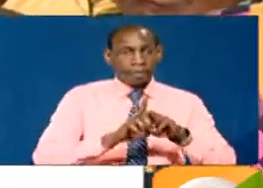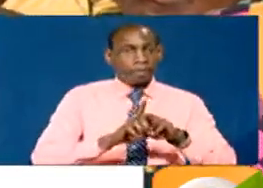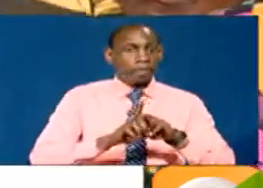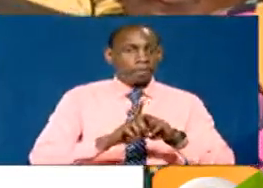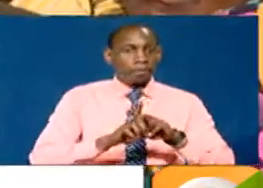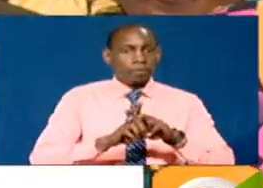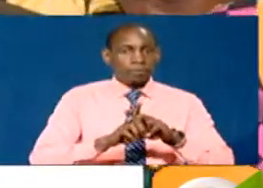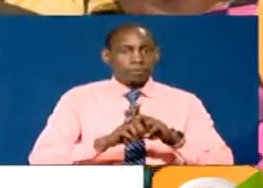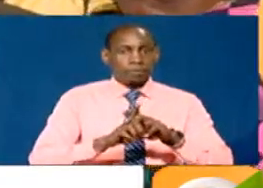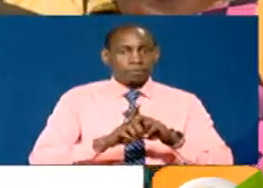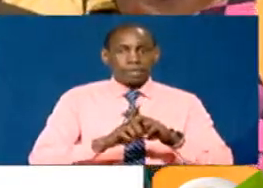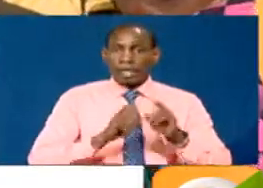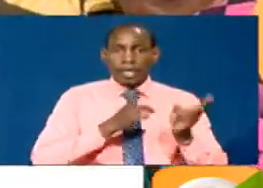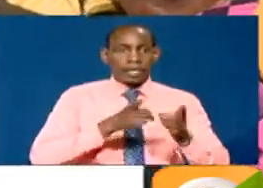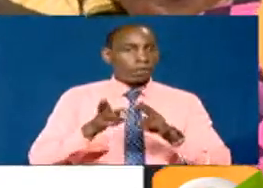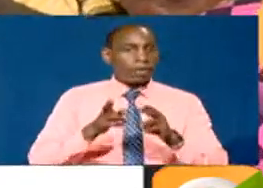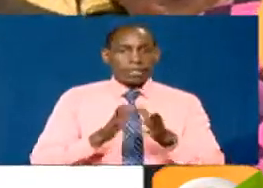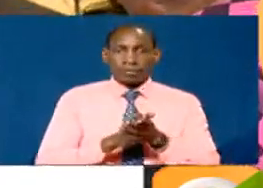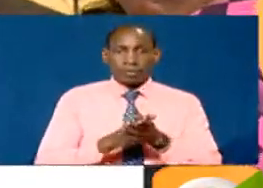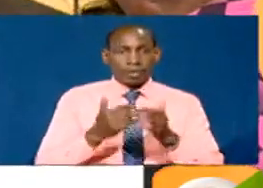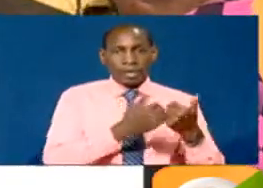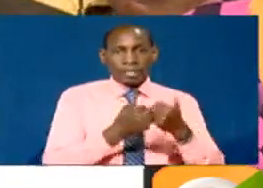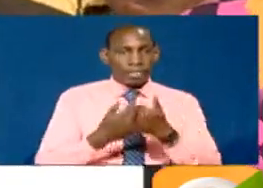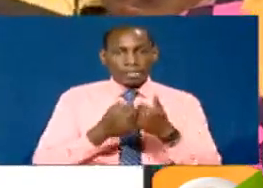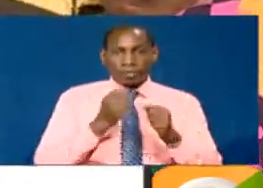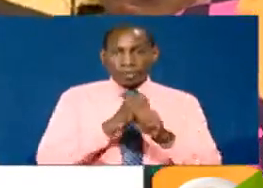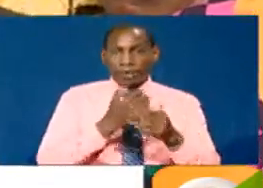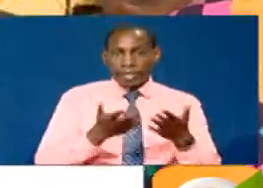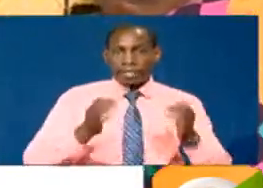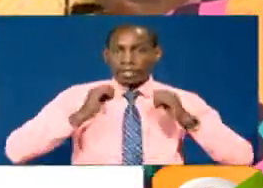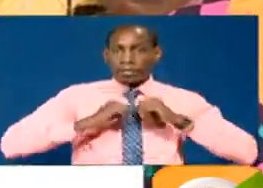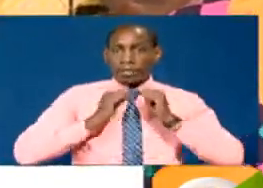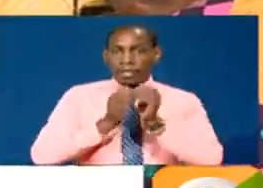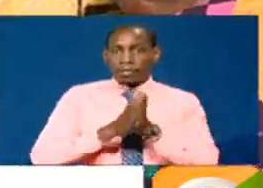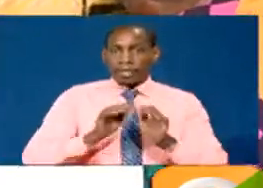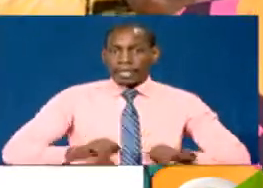any works that you do, there will be snags, which we've agreed with the chairman we are going to undertake.